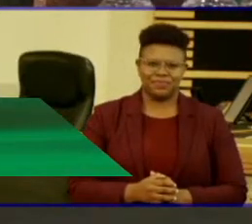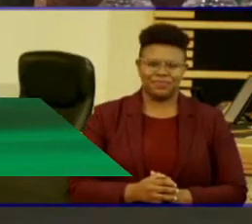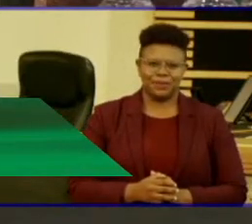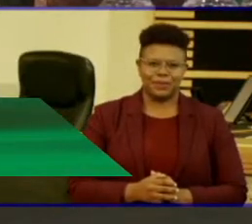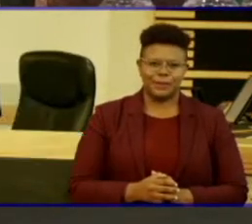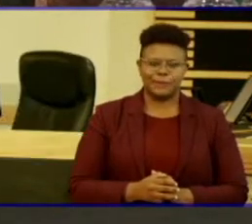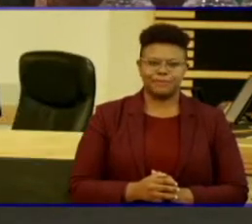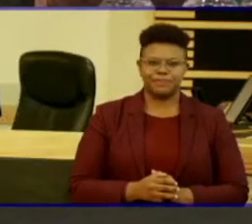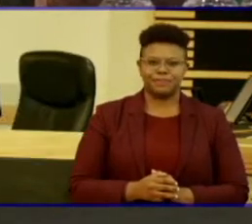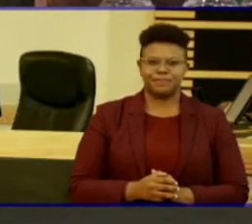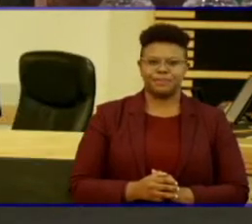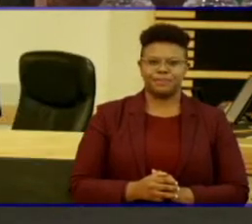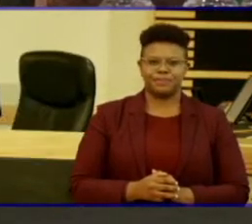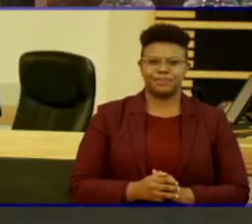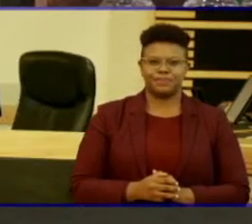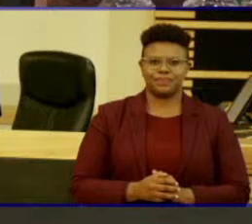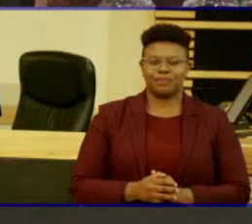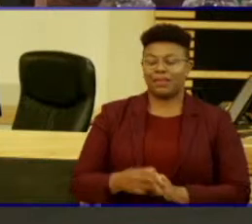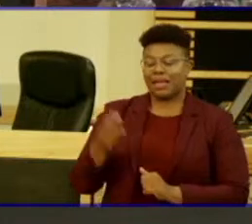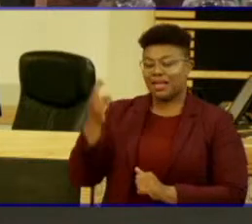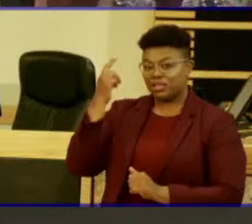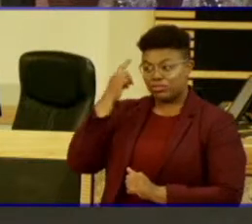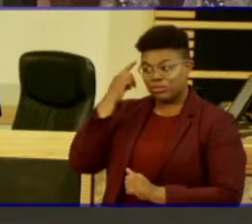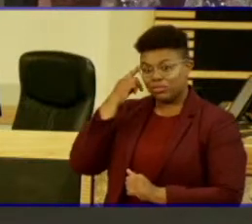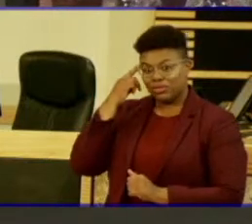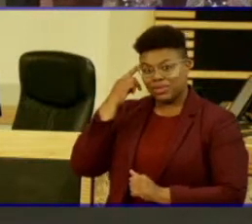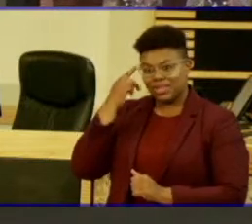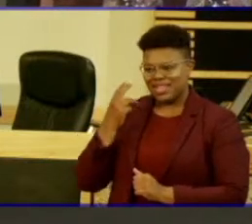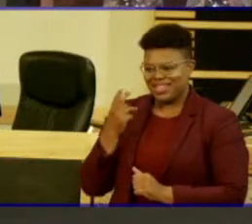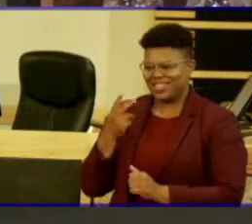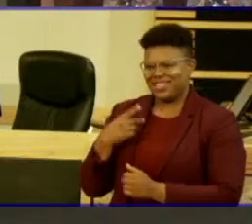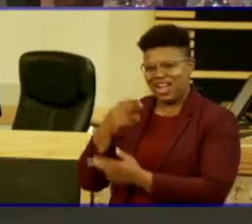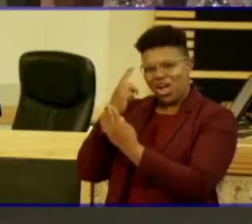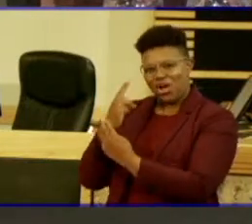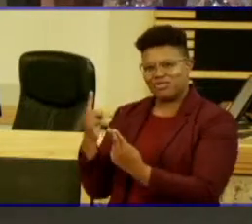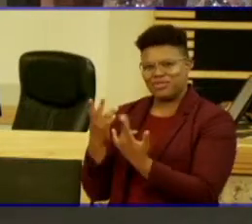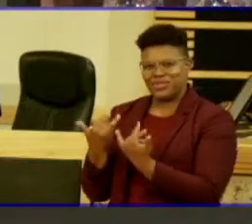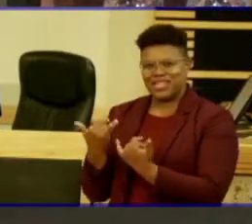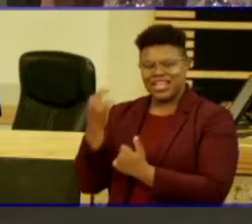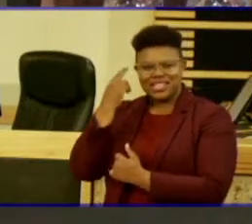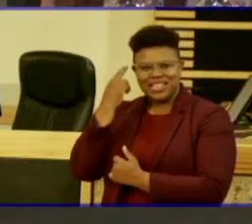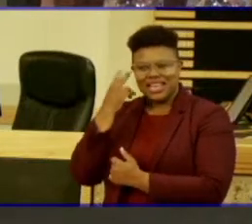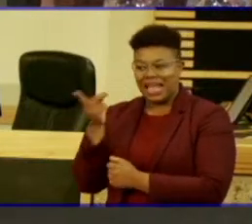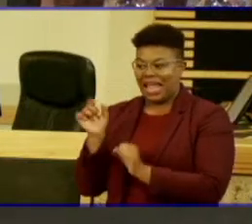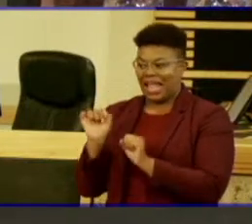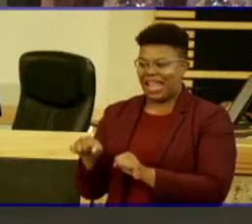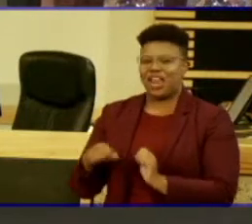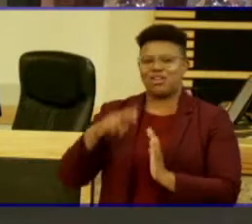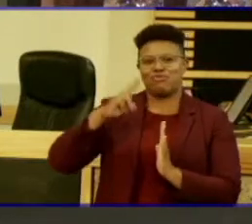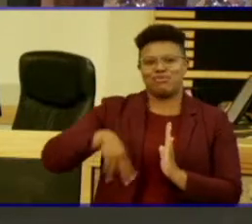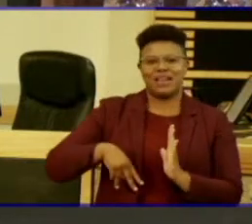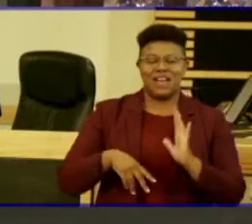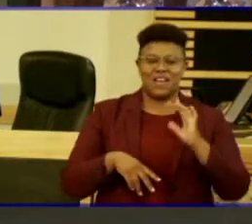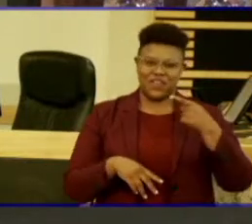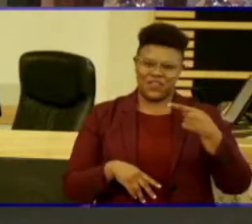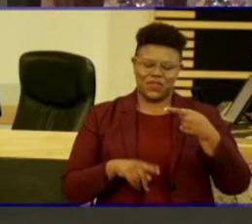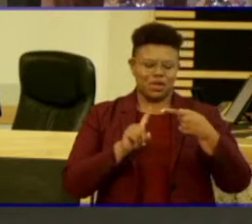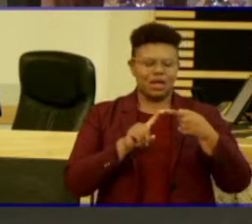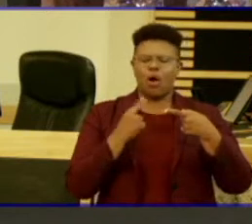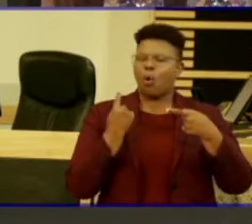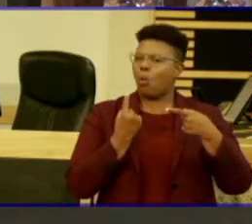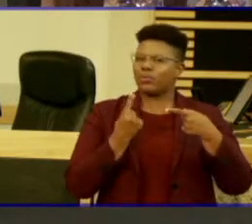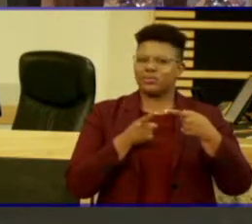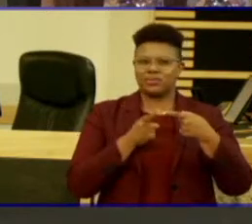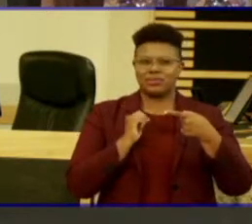Honourable Secretary, are you now honourable today? Secretary, can you please read the only order of the